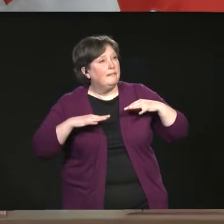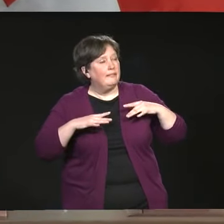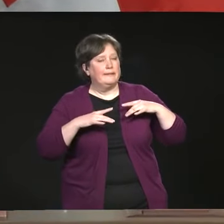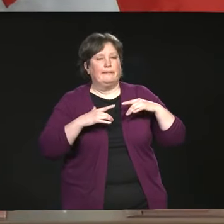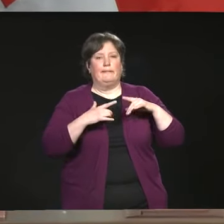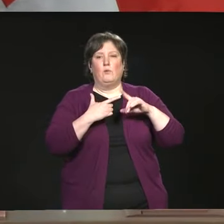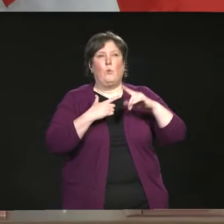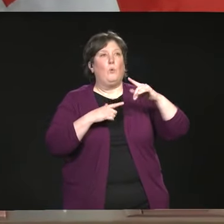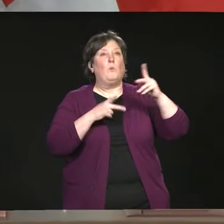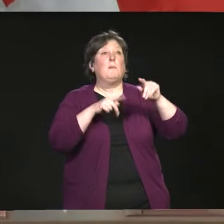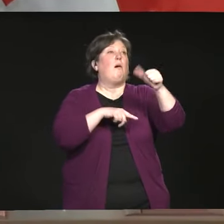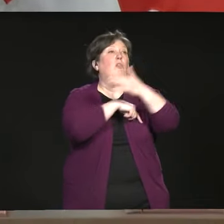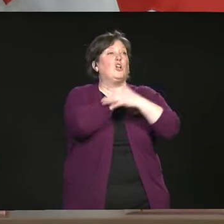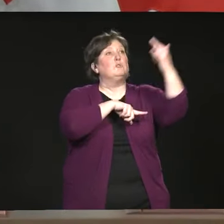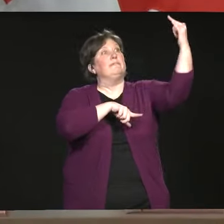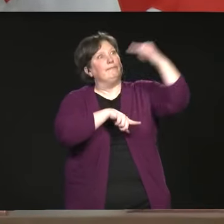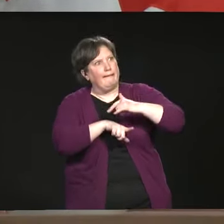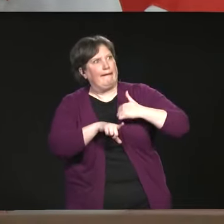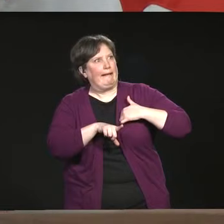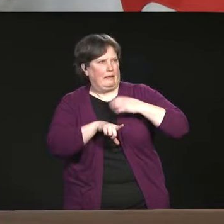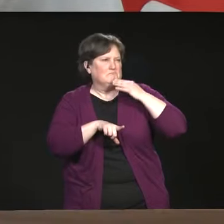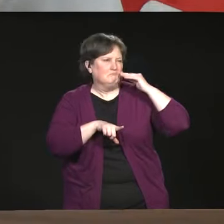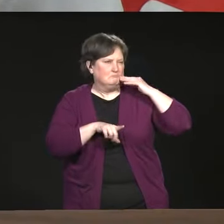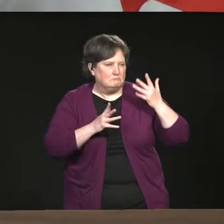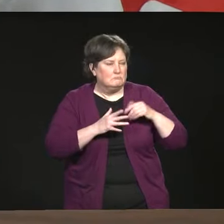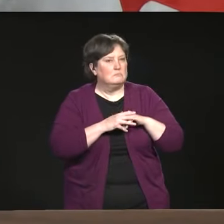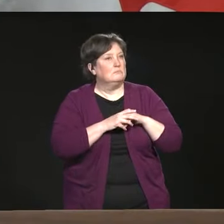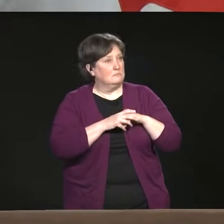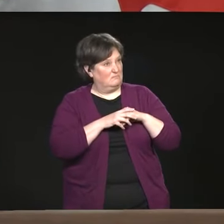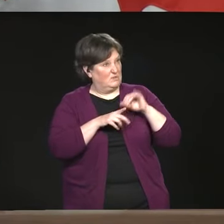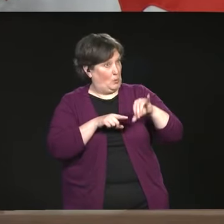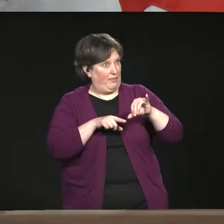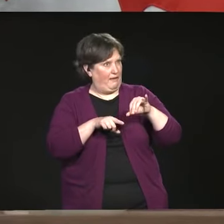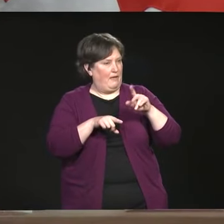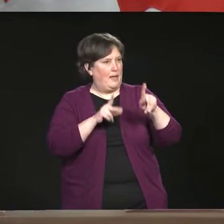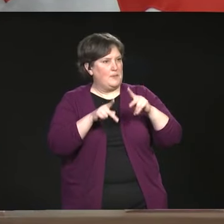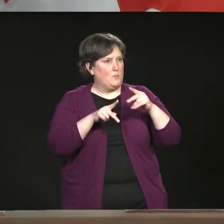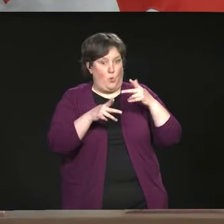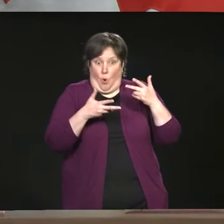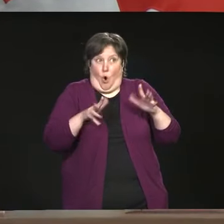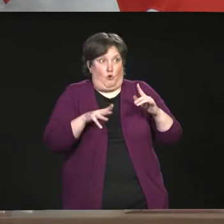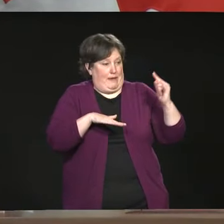days. Will this apply retroactively to people who've come back to Canada